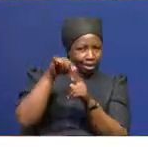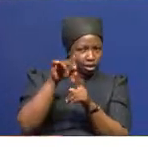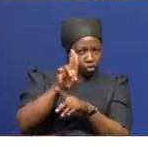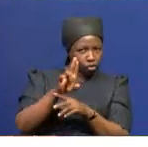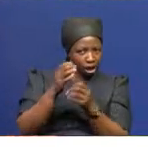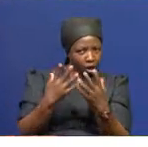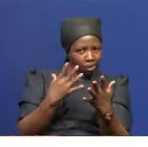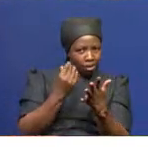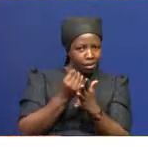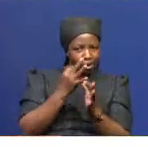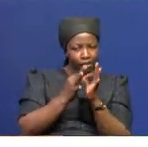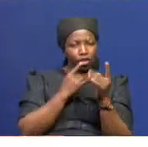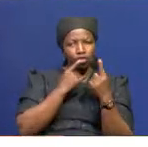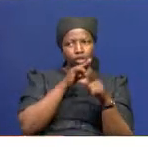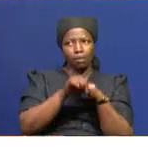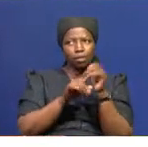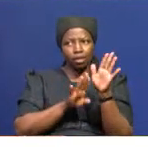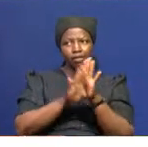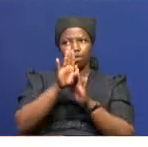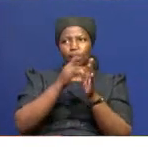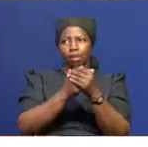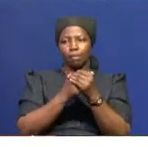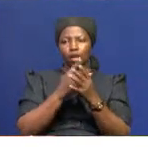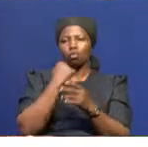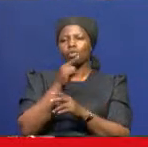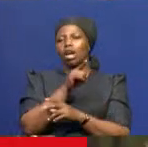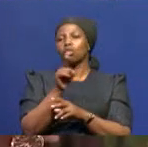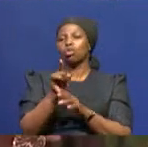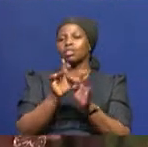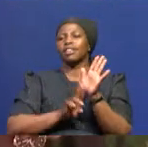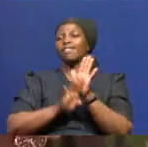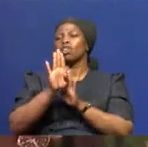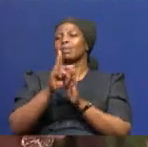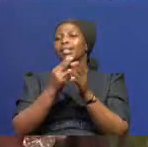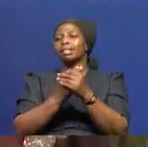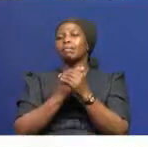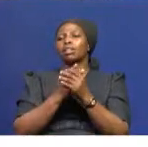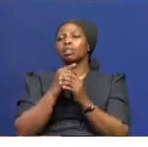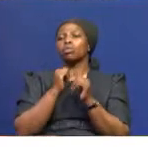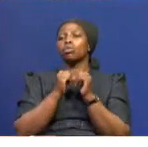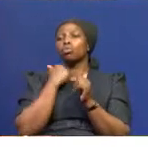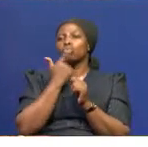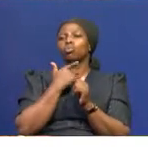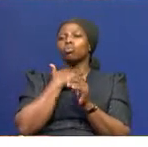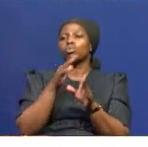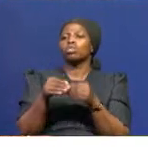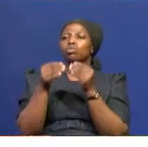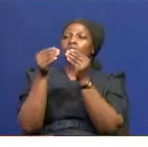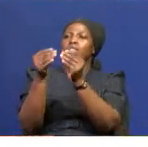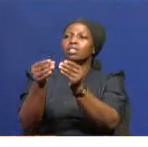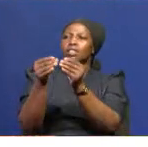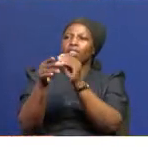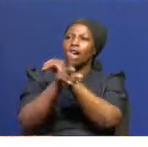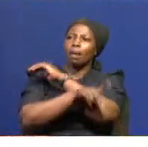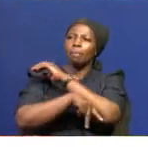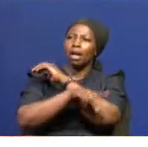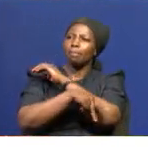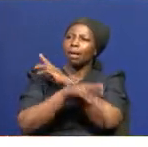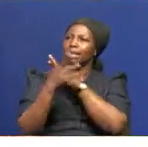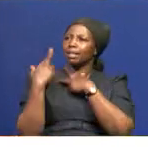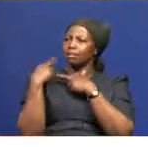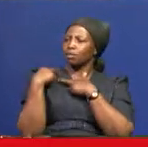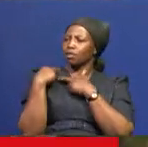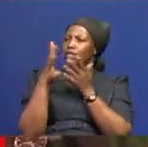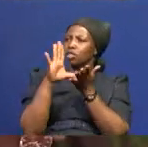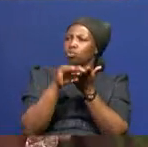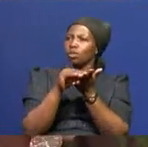of development partners, who are these development partners that we want to, delegate a primary duty of installing CCTVs